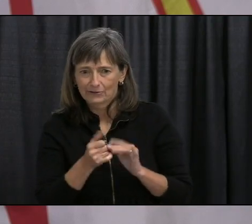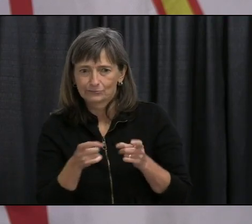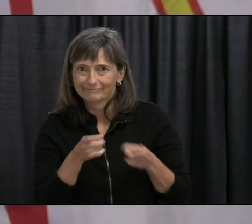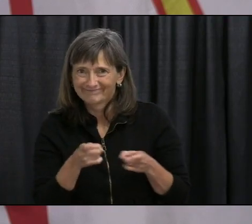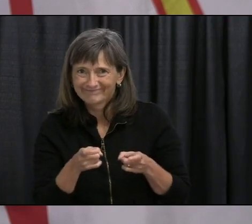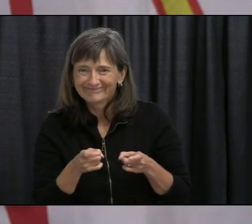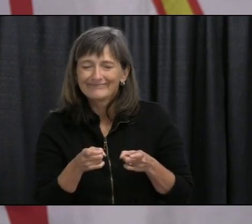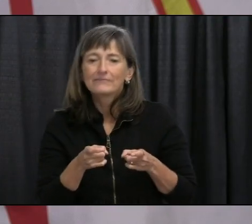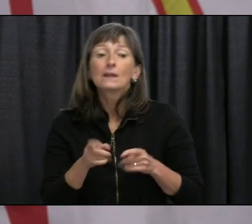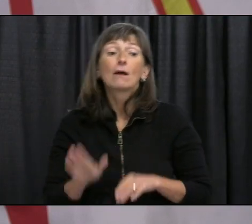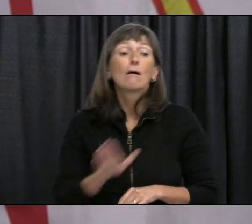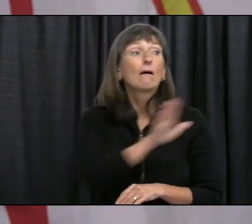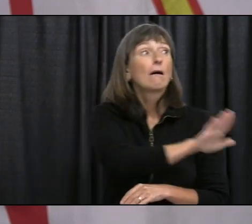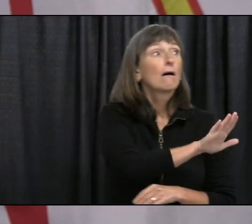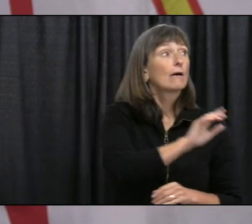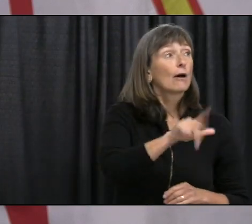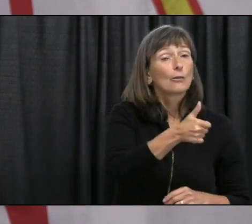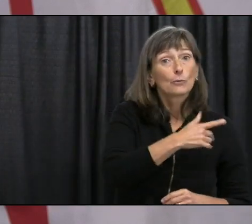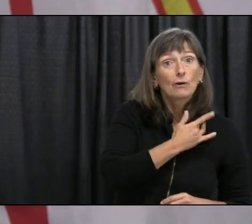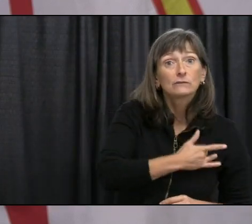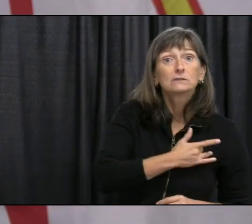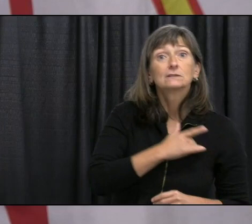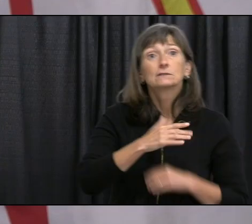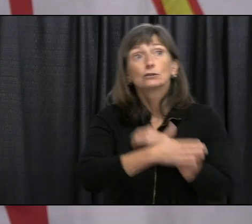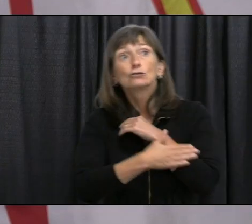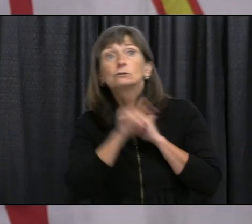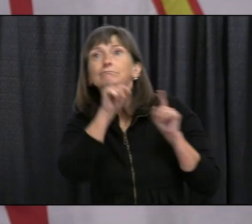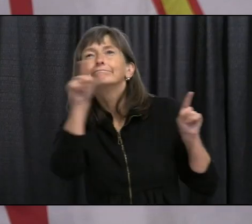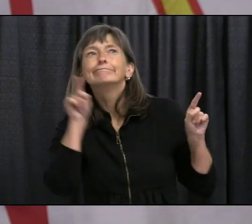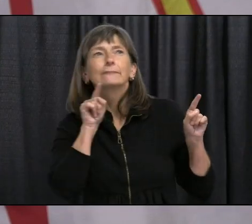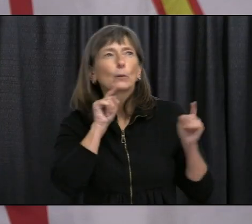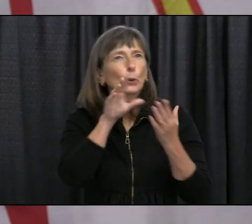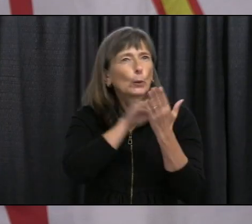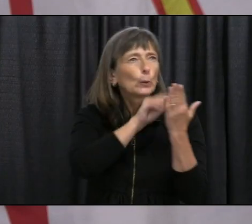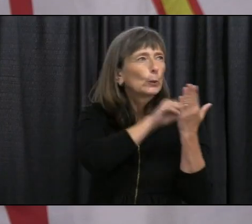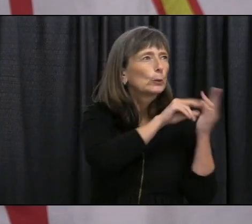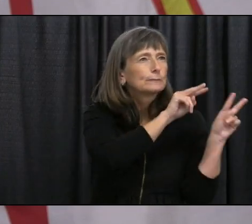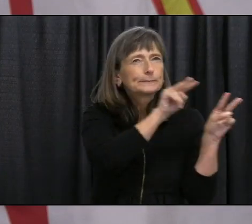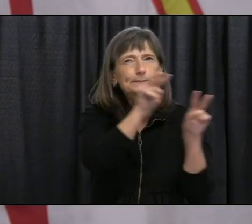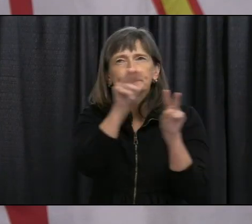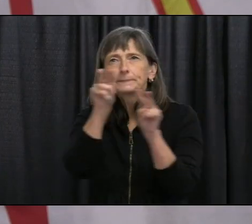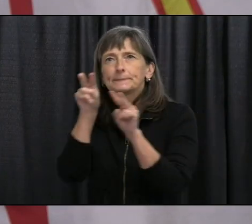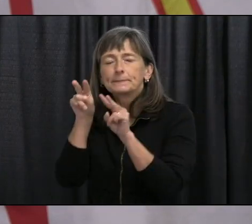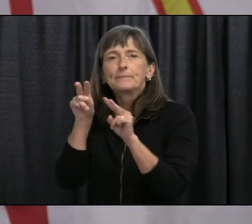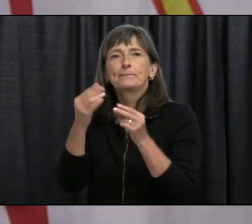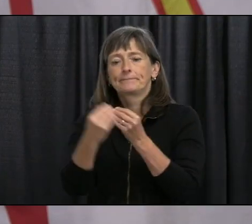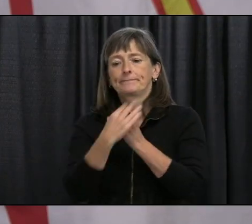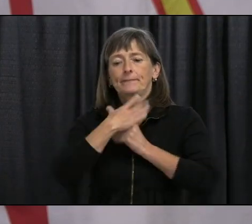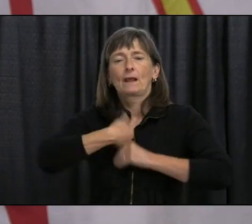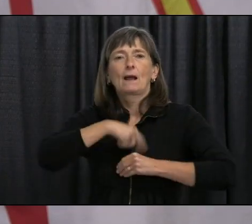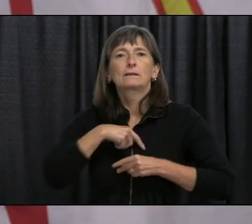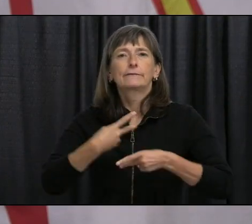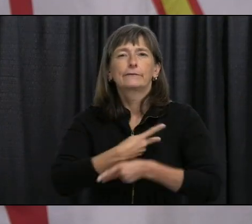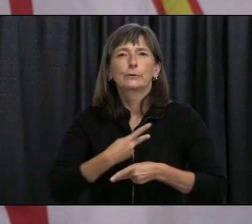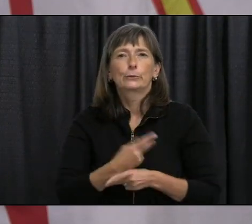provinces across Canada and from countries abroad. These lessons have informed our actions and public health advice.